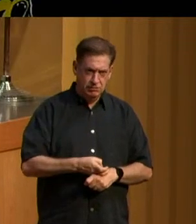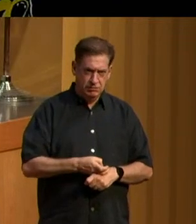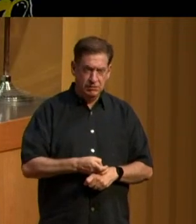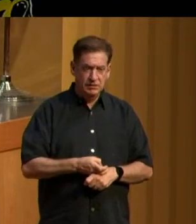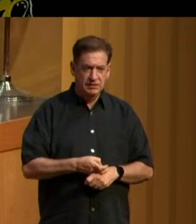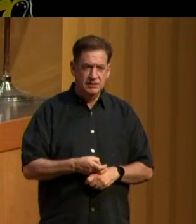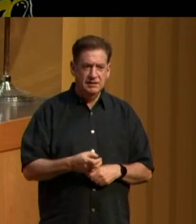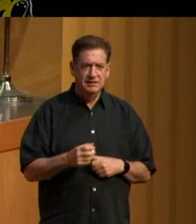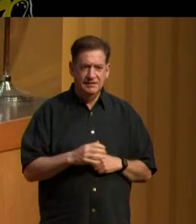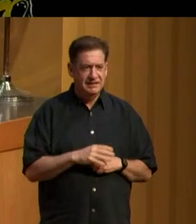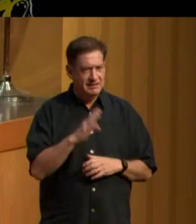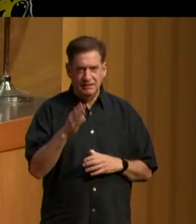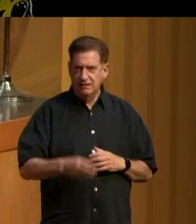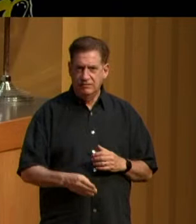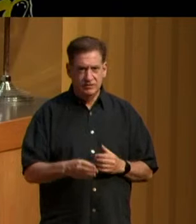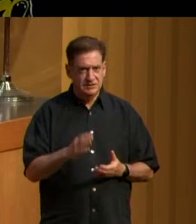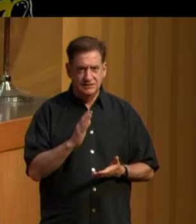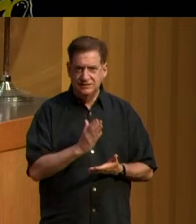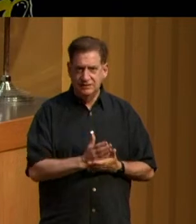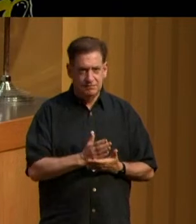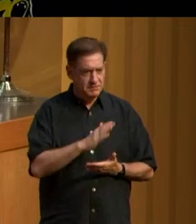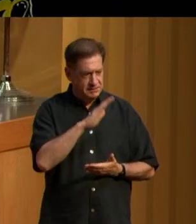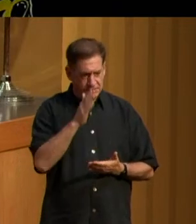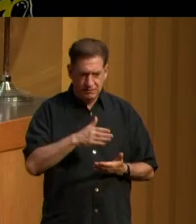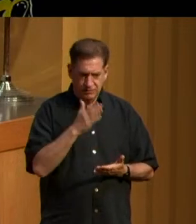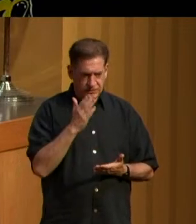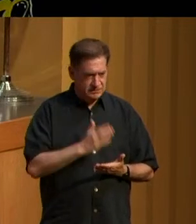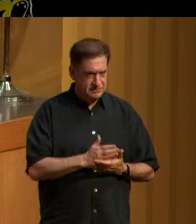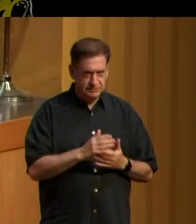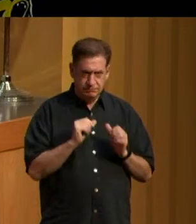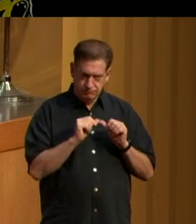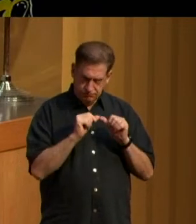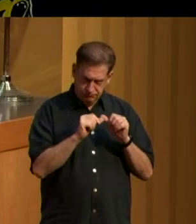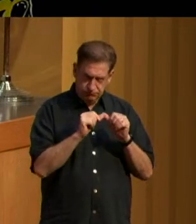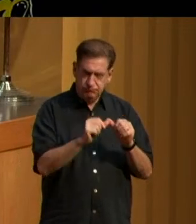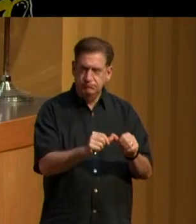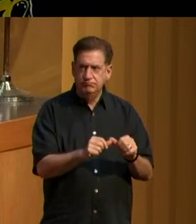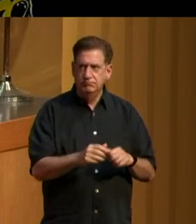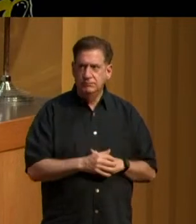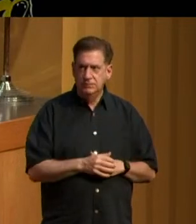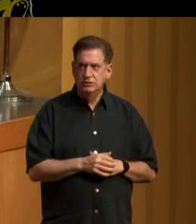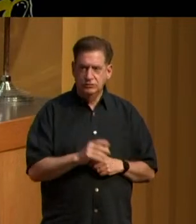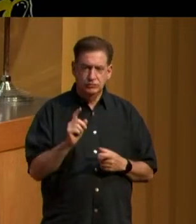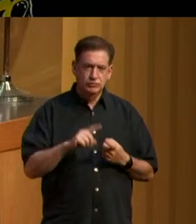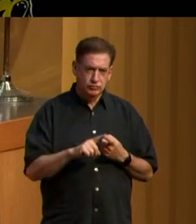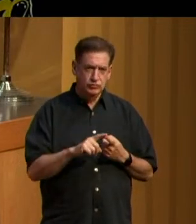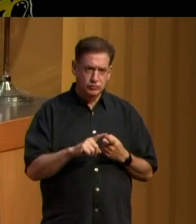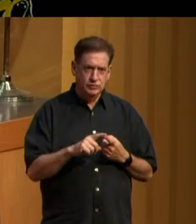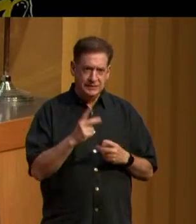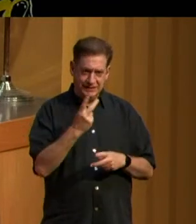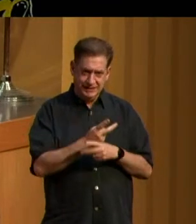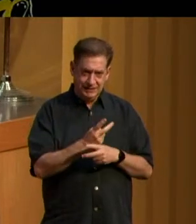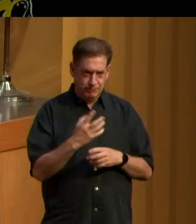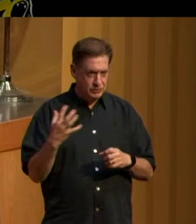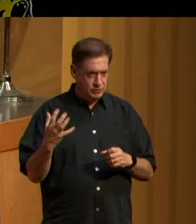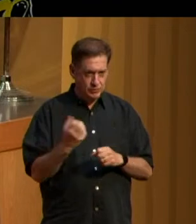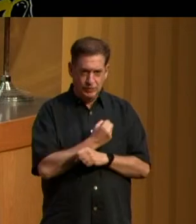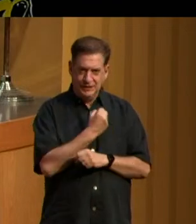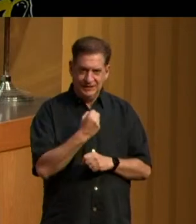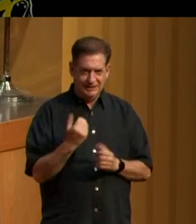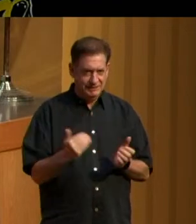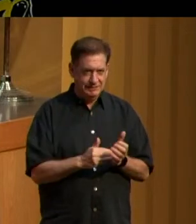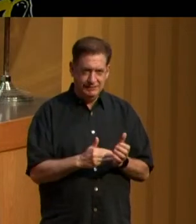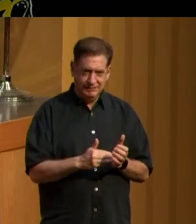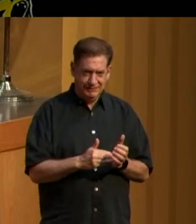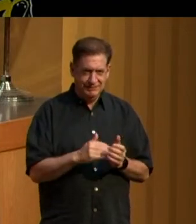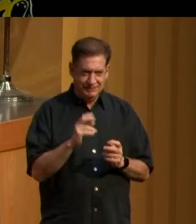You never stop. It never stops. So if you're hungry, you're going to be hungry to repeat that win again, to take